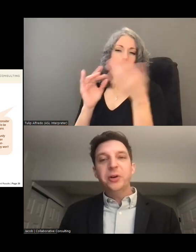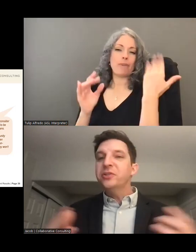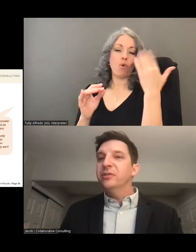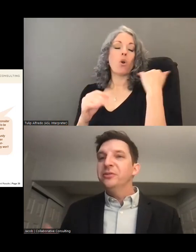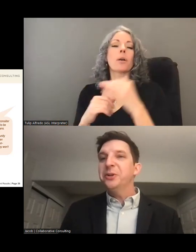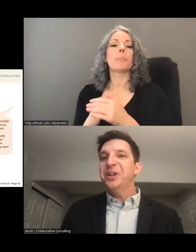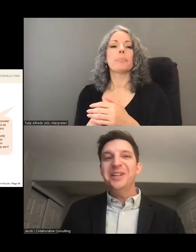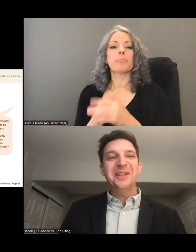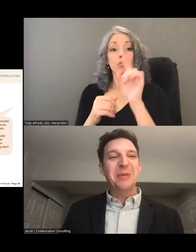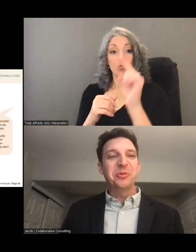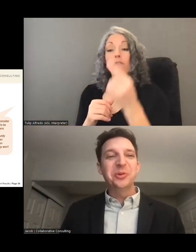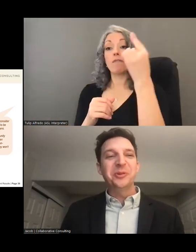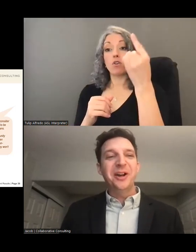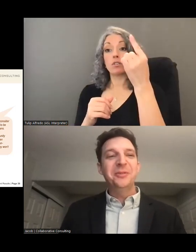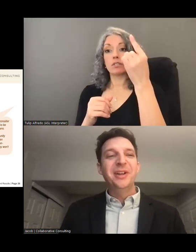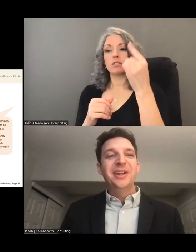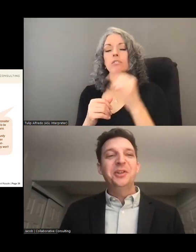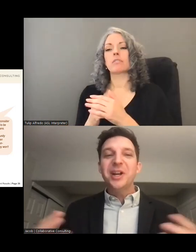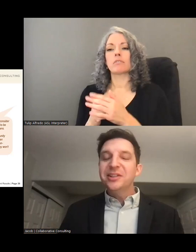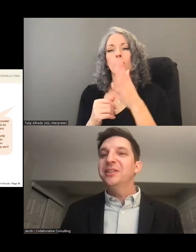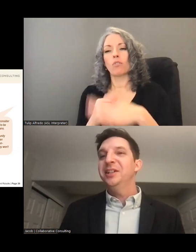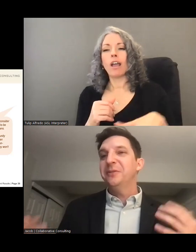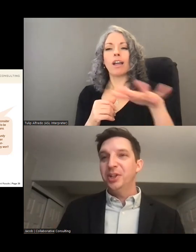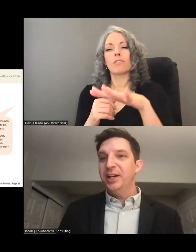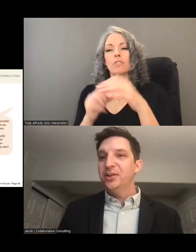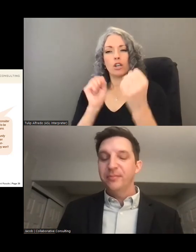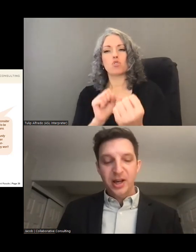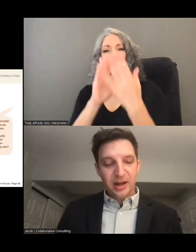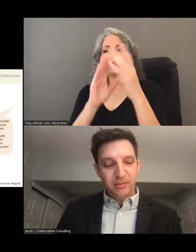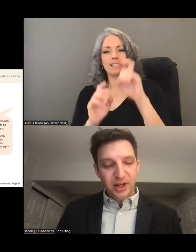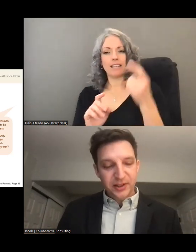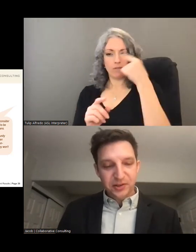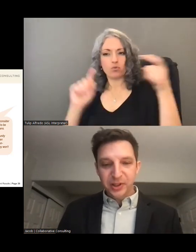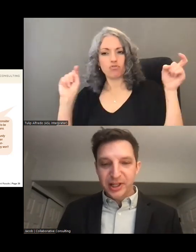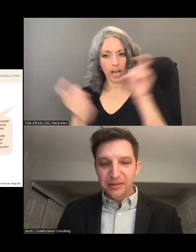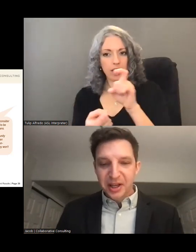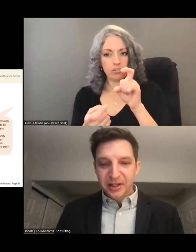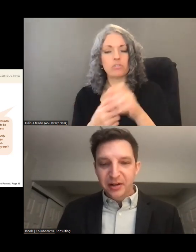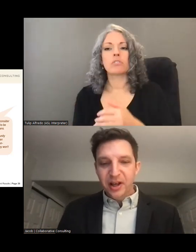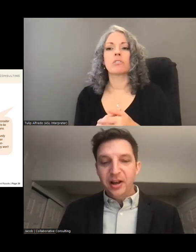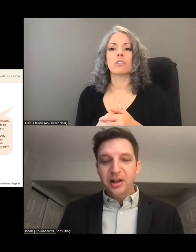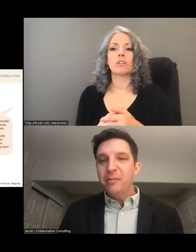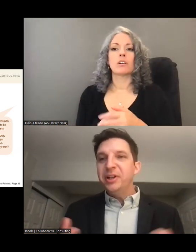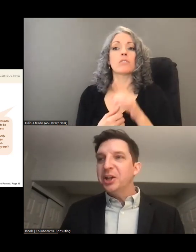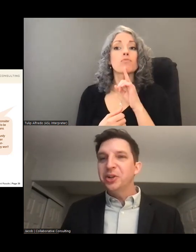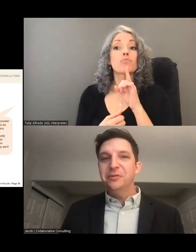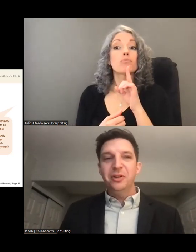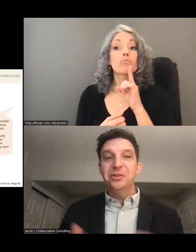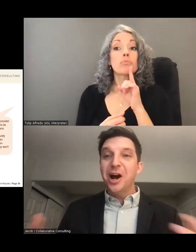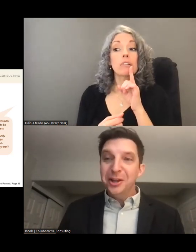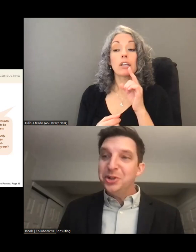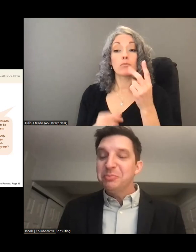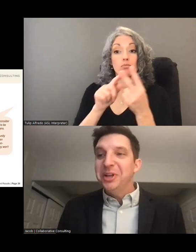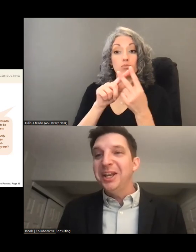the first area that came through was around addressing the need for change. And this is really kind of a combination